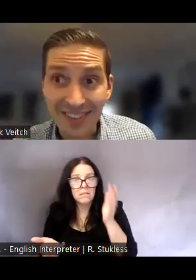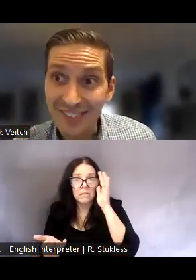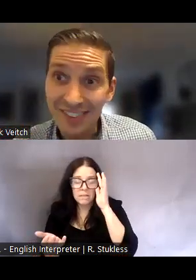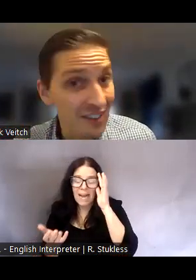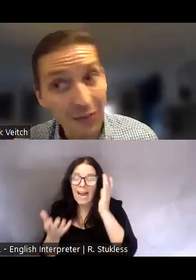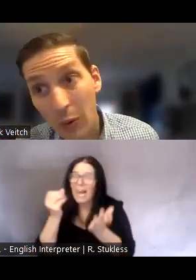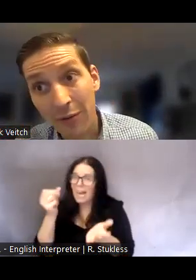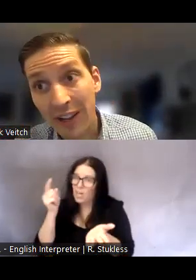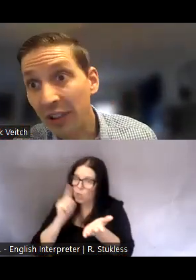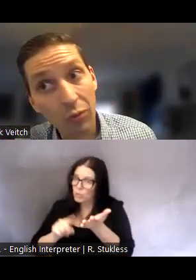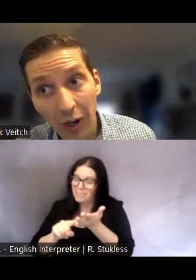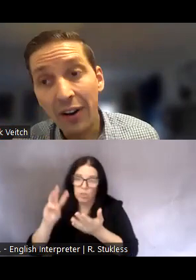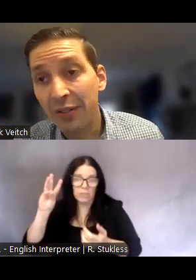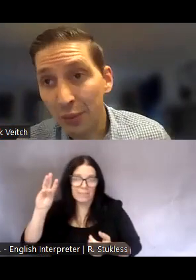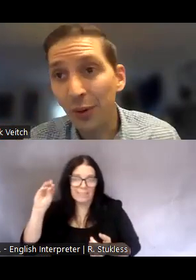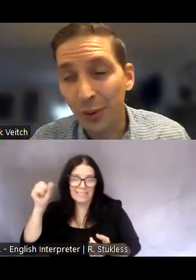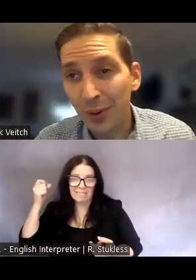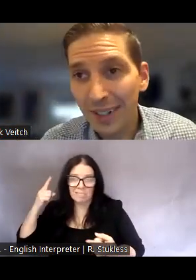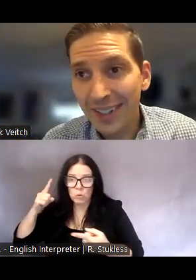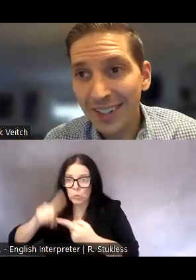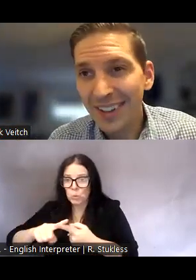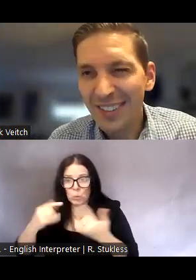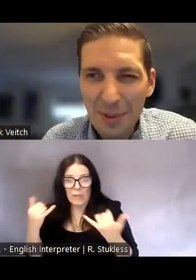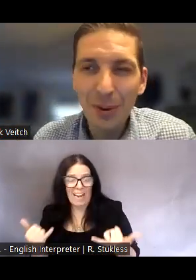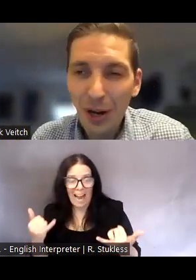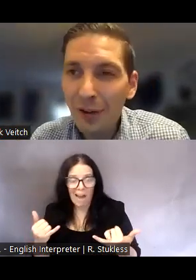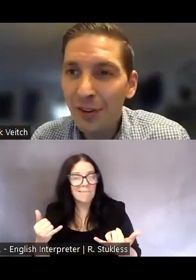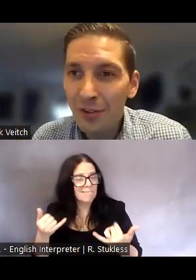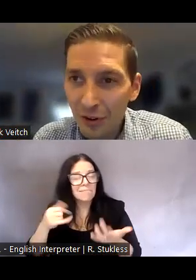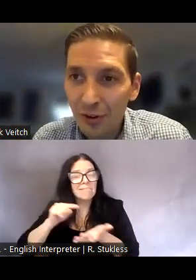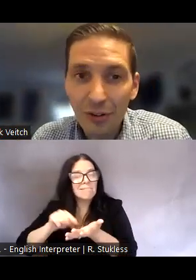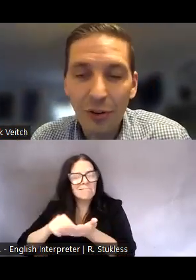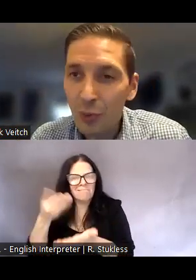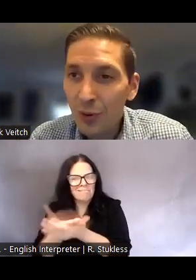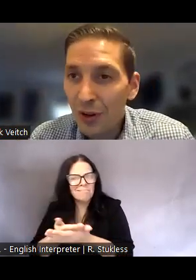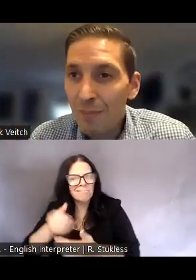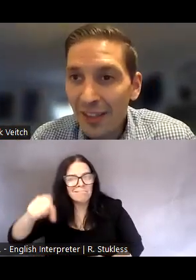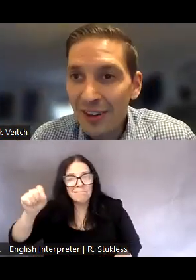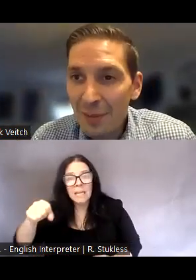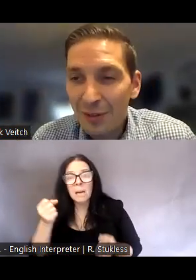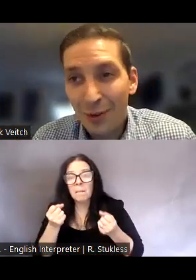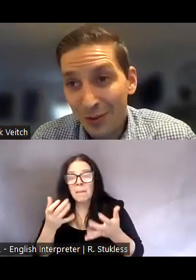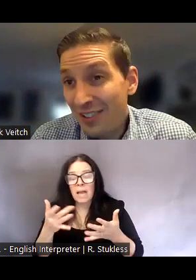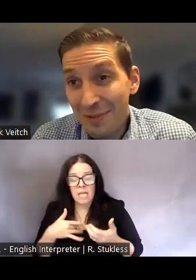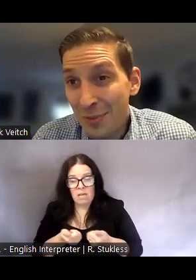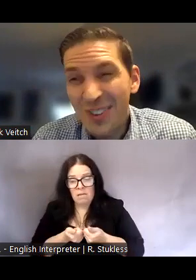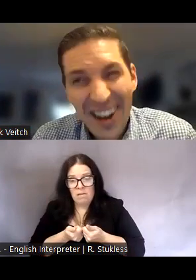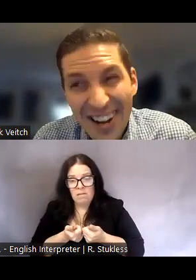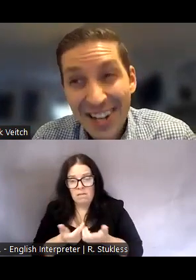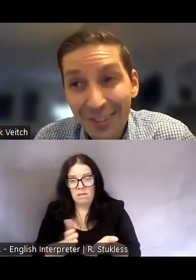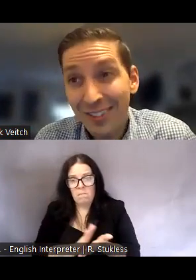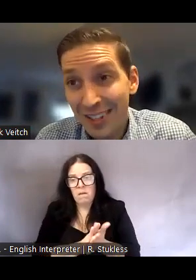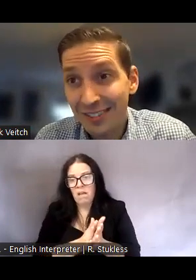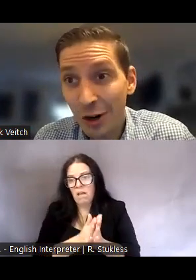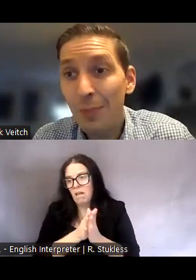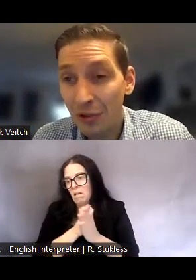research from the 1960s, quite frankly, right on through, is that people often turn to those what we call maladaptive, or a really simple